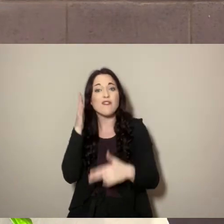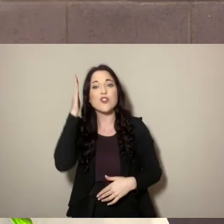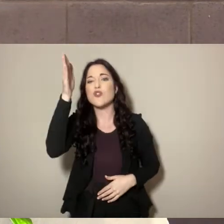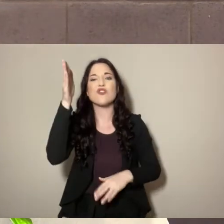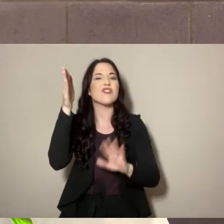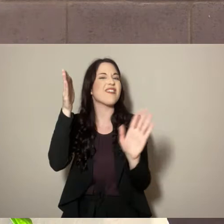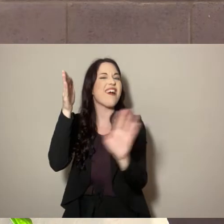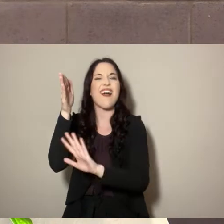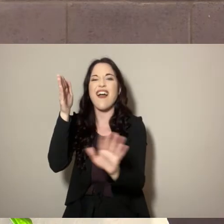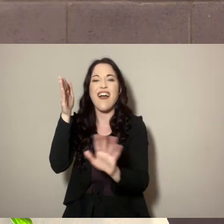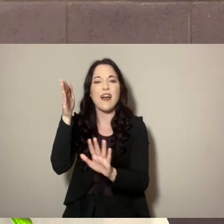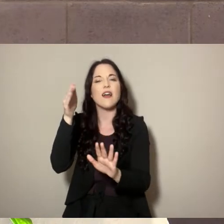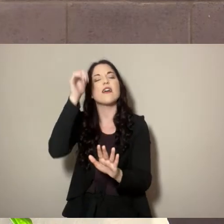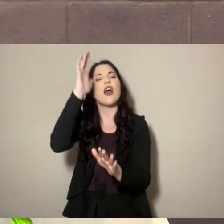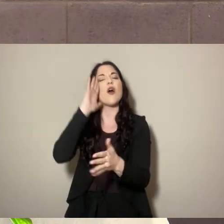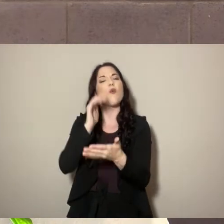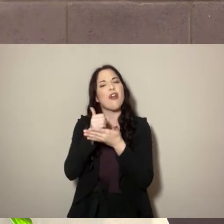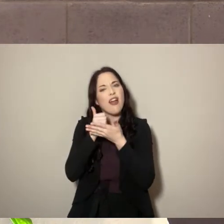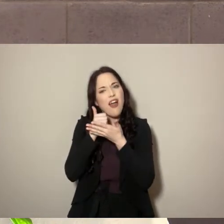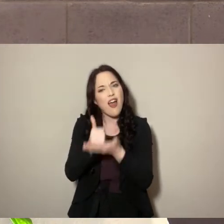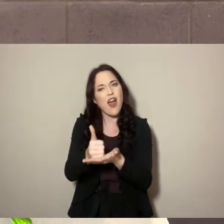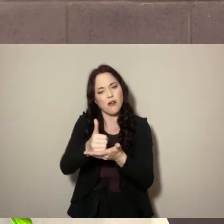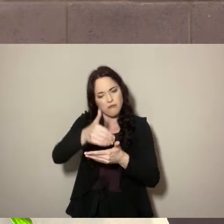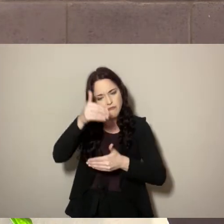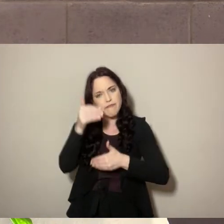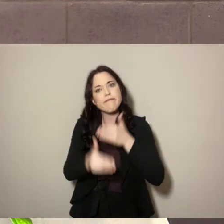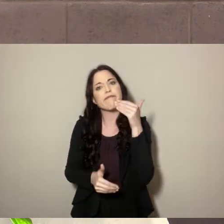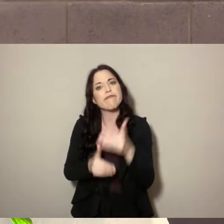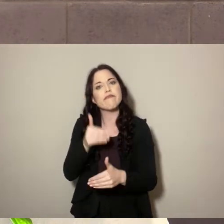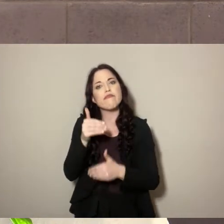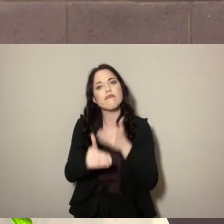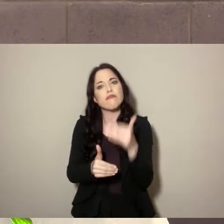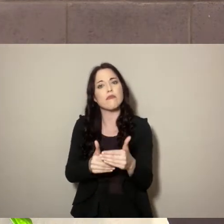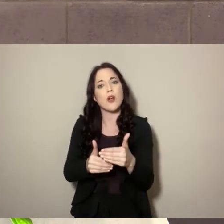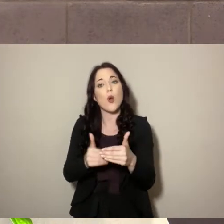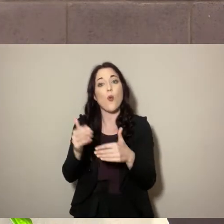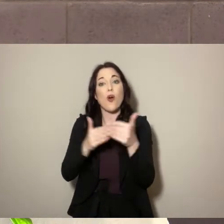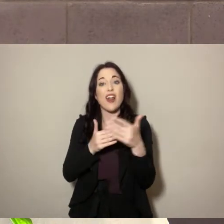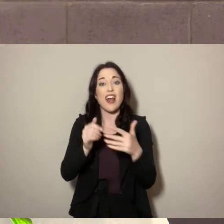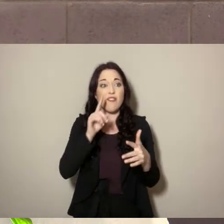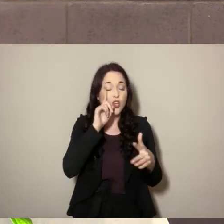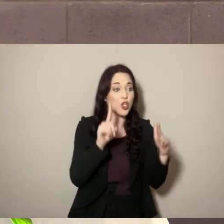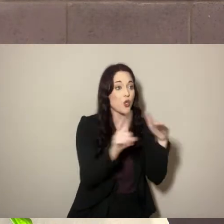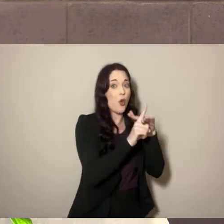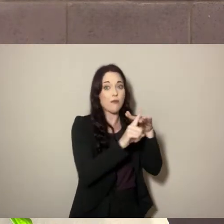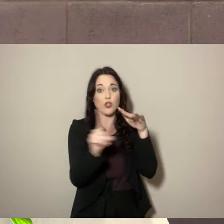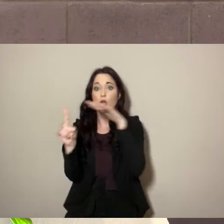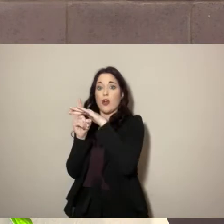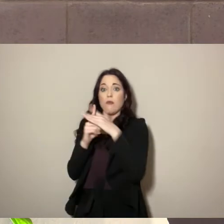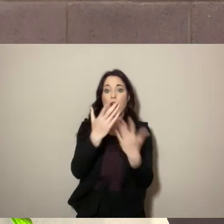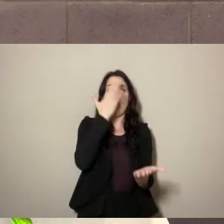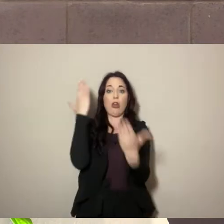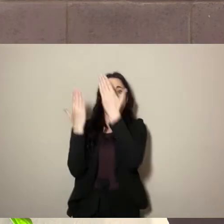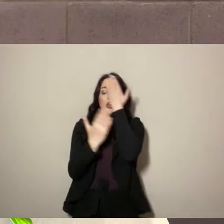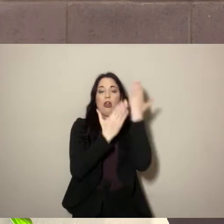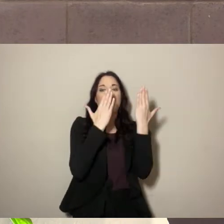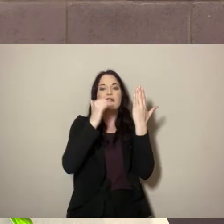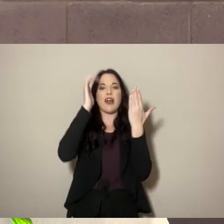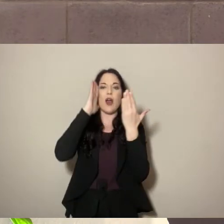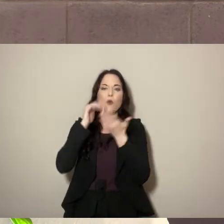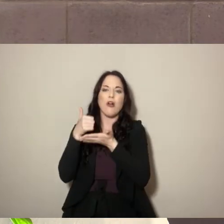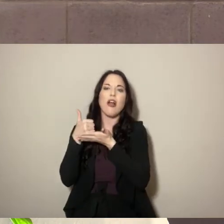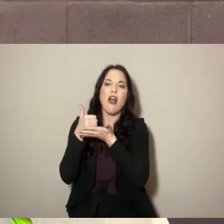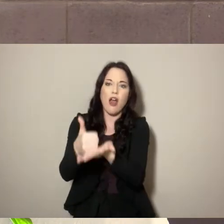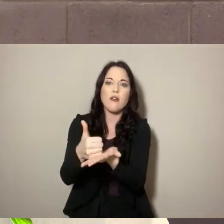us deal with what shows up. When whatever it is shows up, at that moment when we